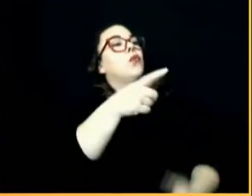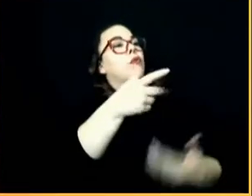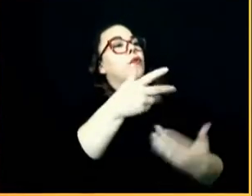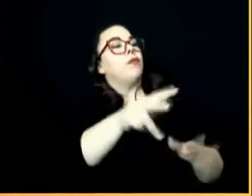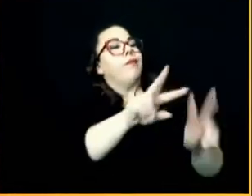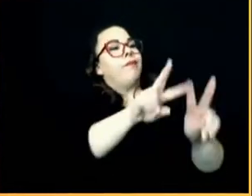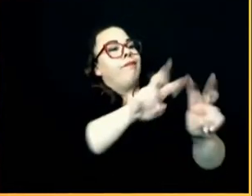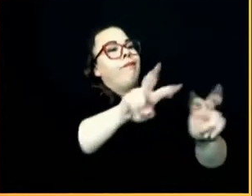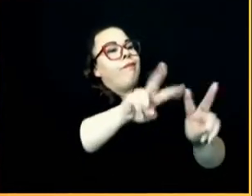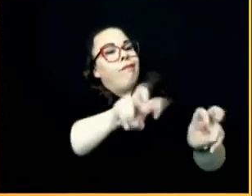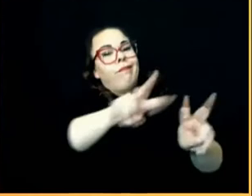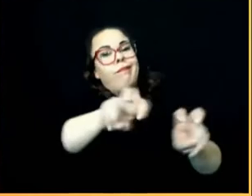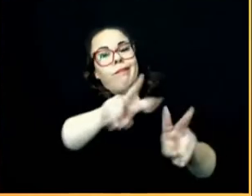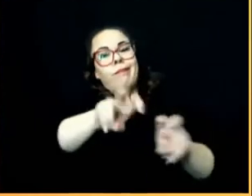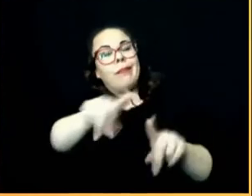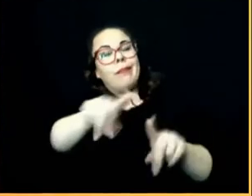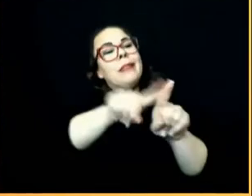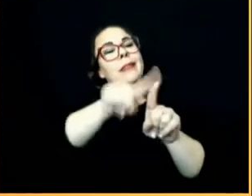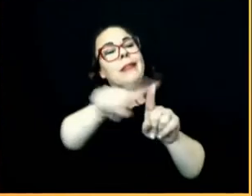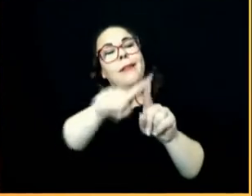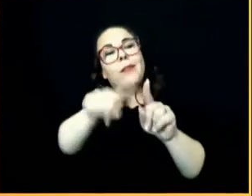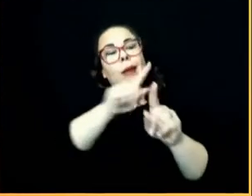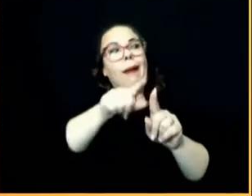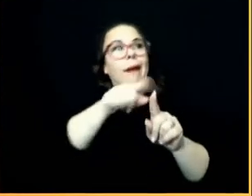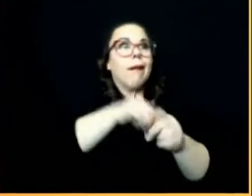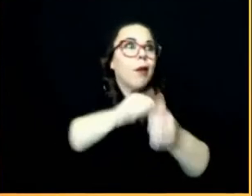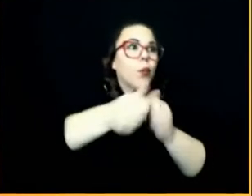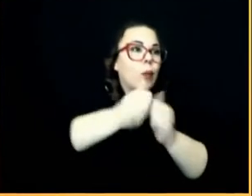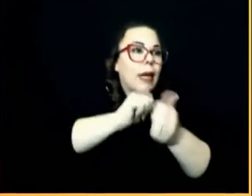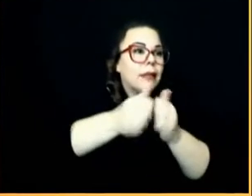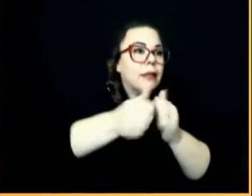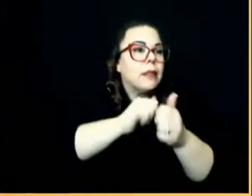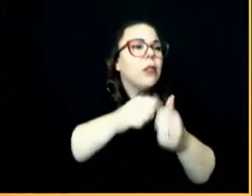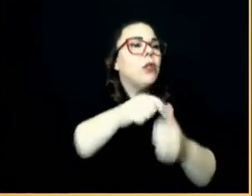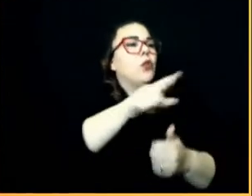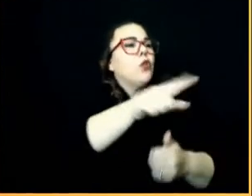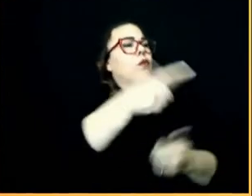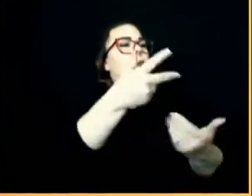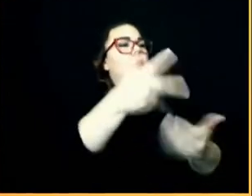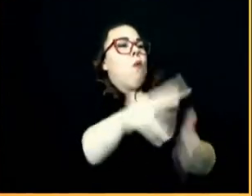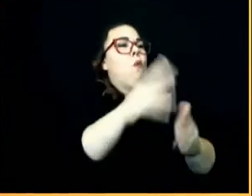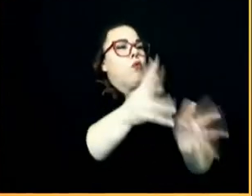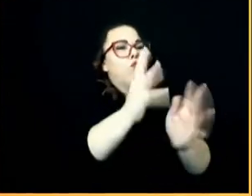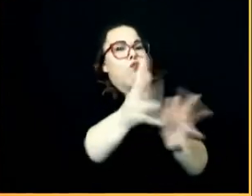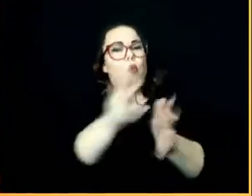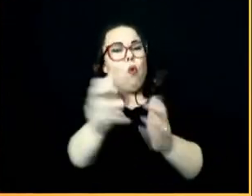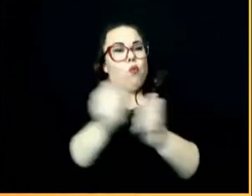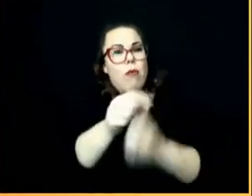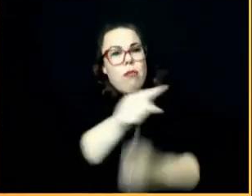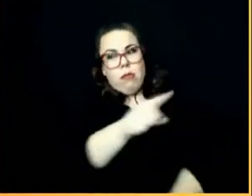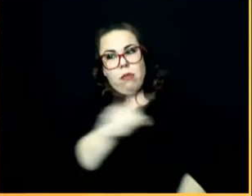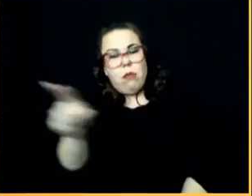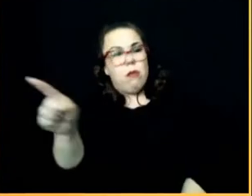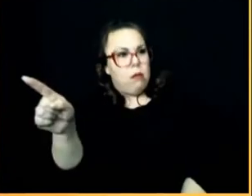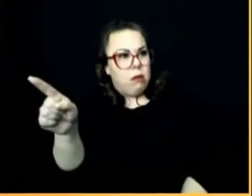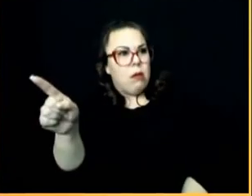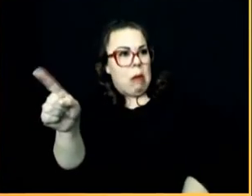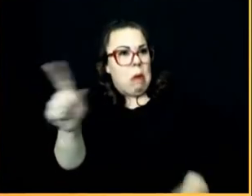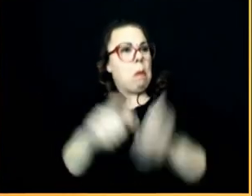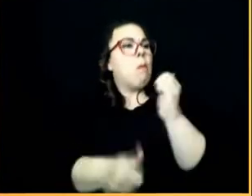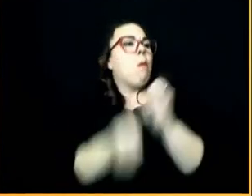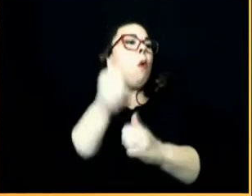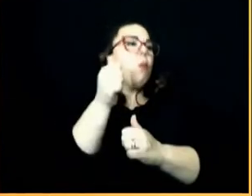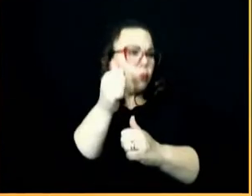the beginning since Danica Roan to where we've ended up now, as you say, you've spoken to, you know, the majority of people